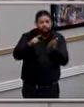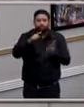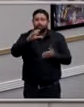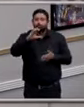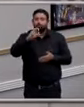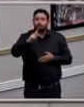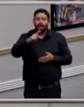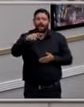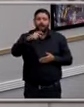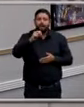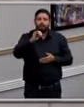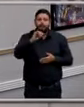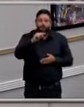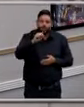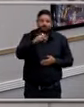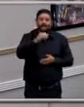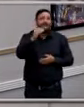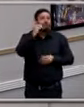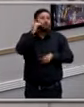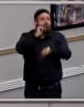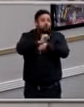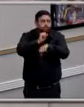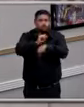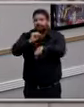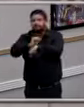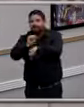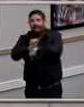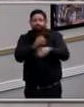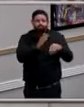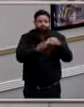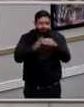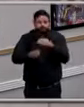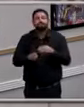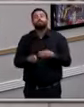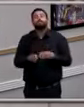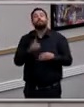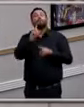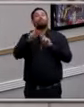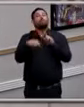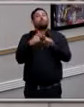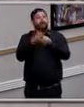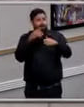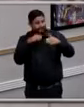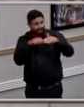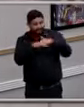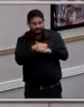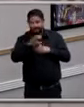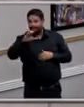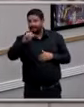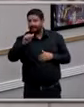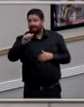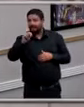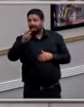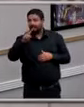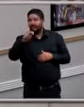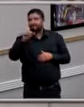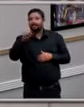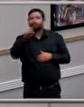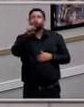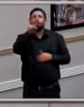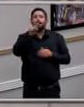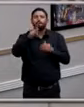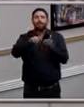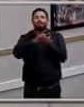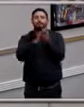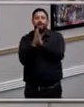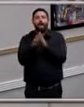are completed in Canvas? When you go to Canvas, you need to make sure that you become an observer on